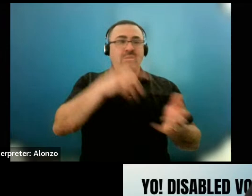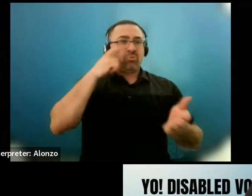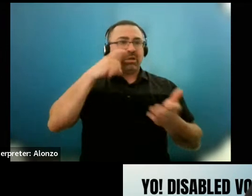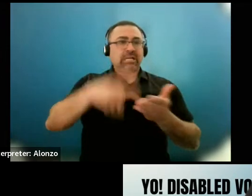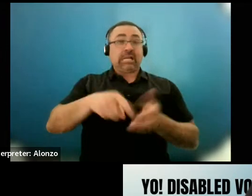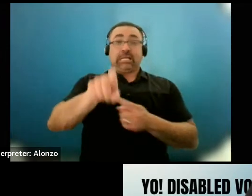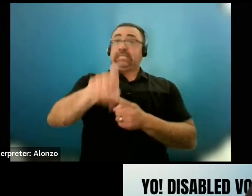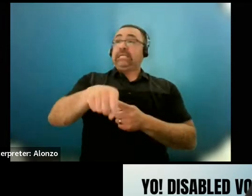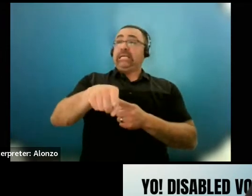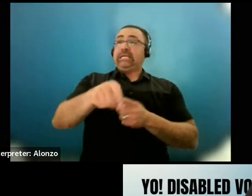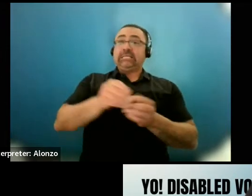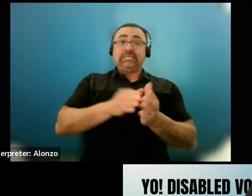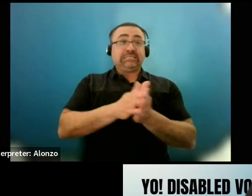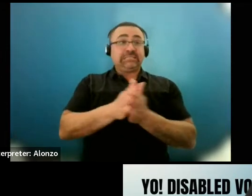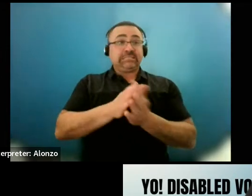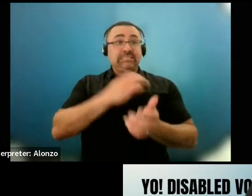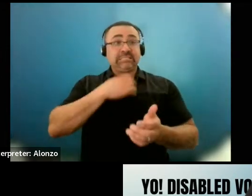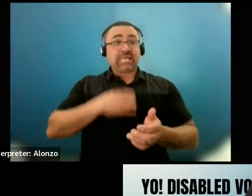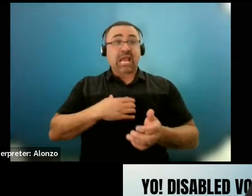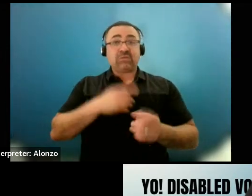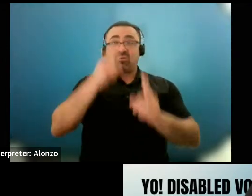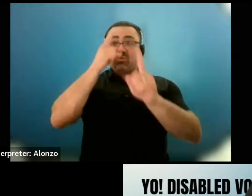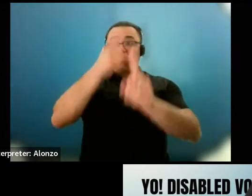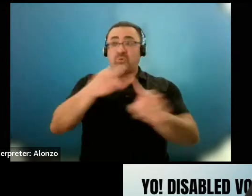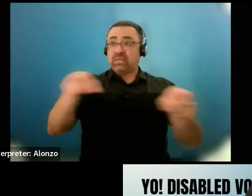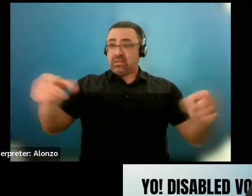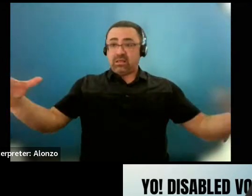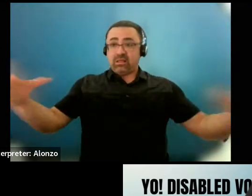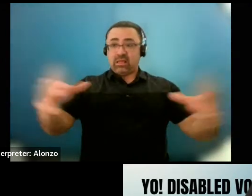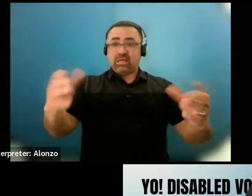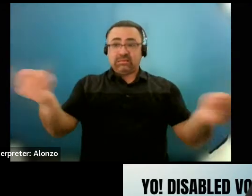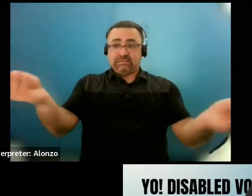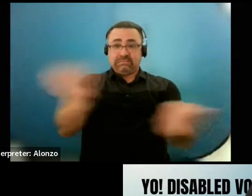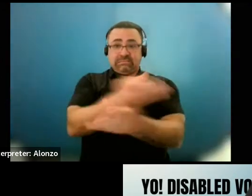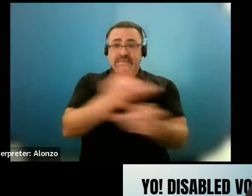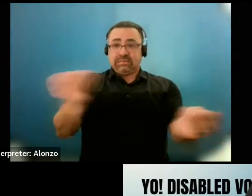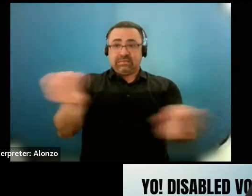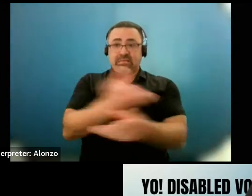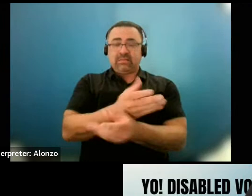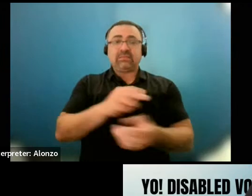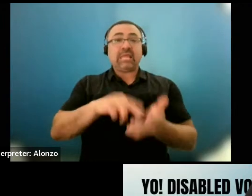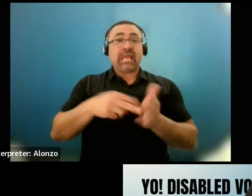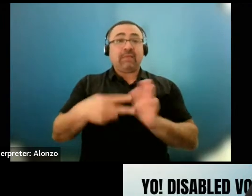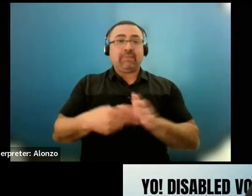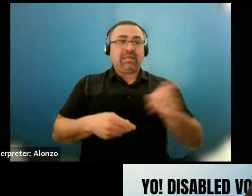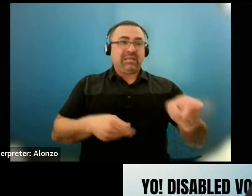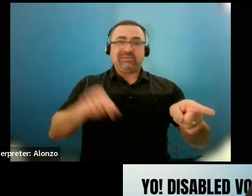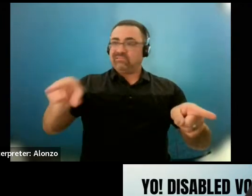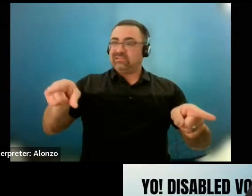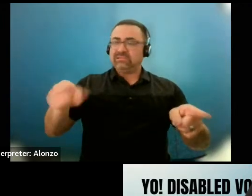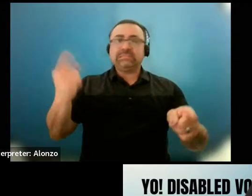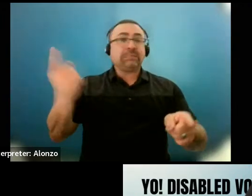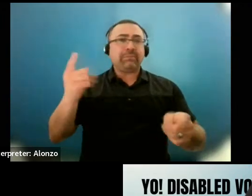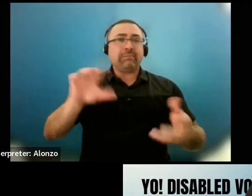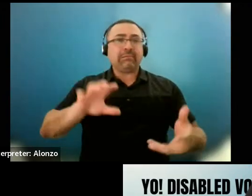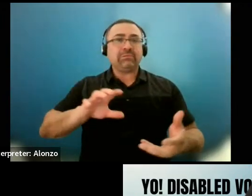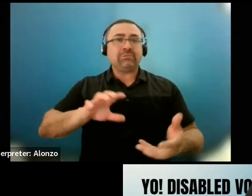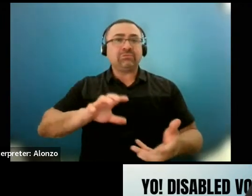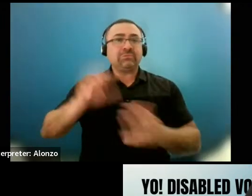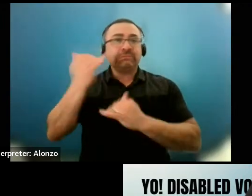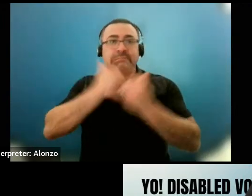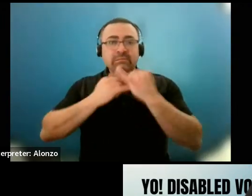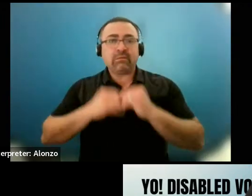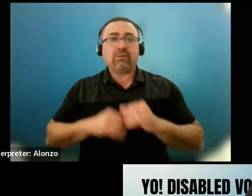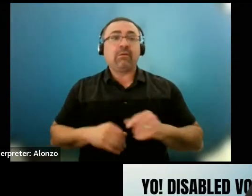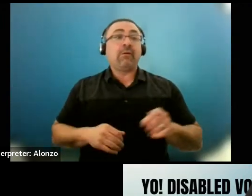needs, desires, and goals of the other. And that takes time, which means one side and or the other is going to screw it up. One side or the other is going to be like, I've